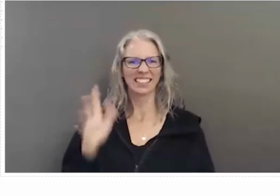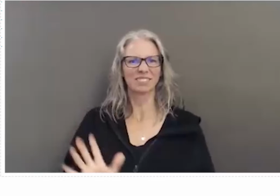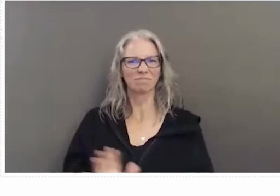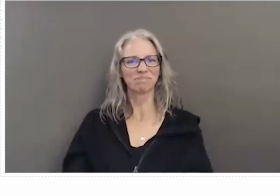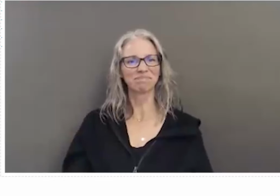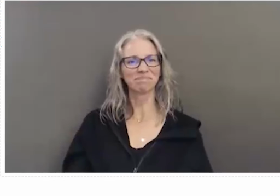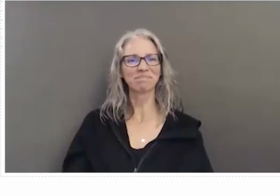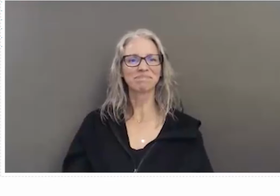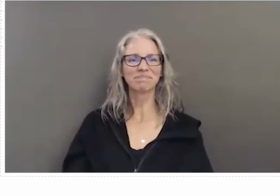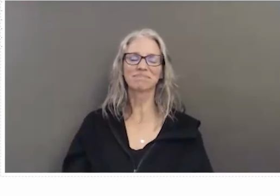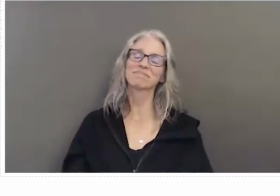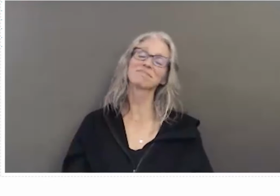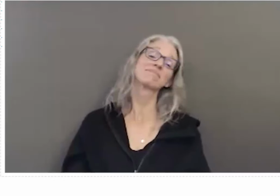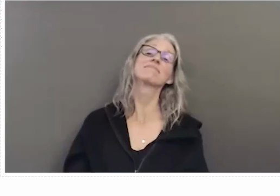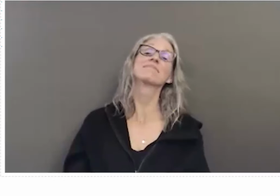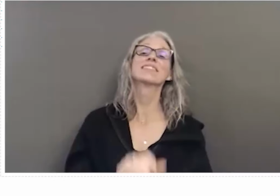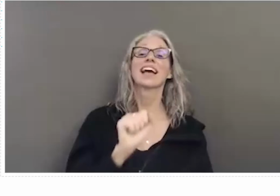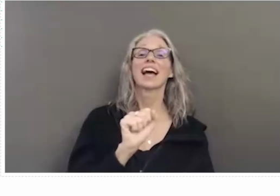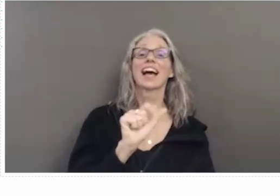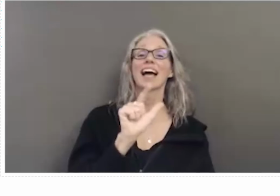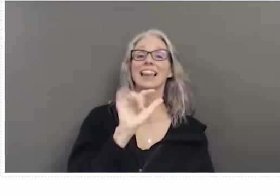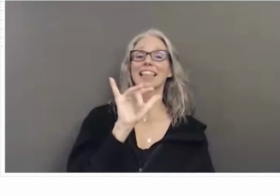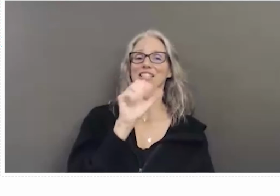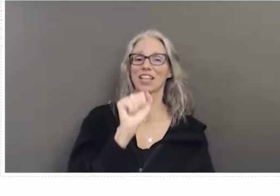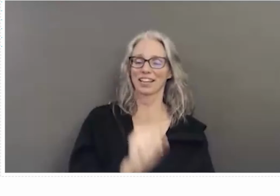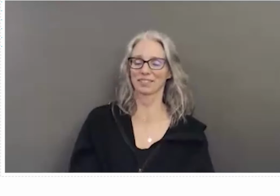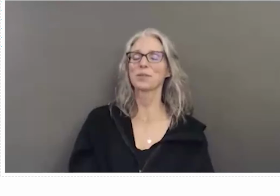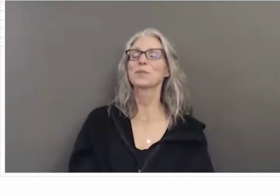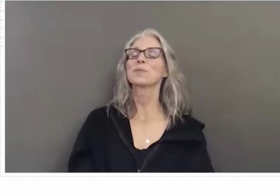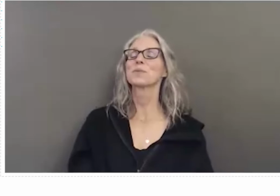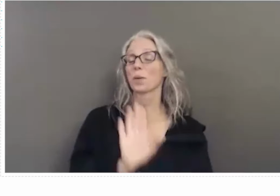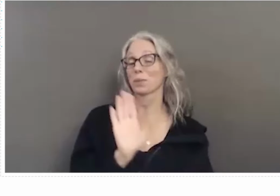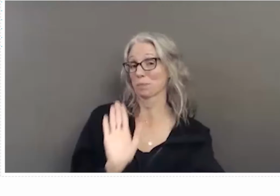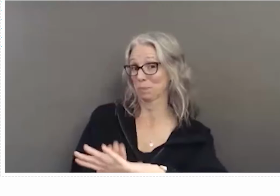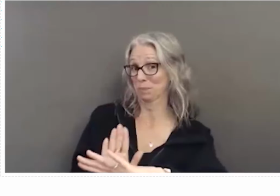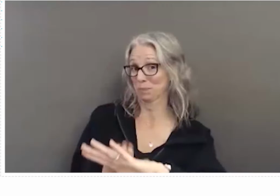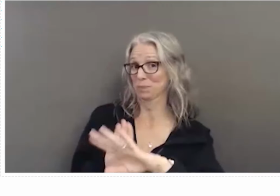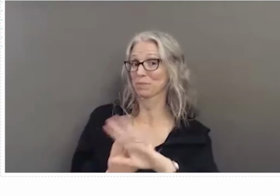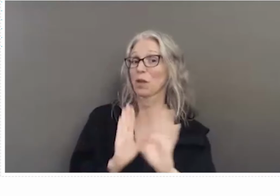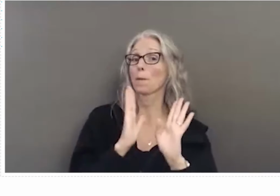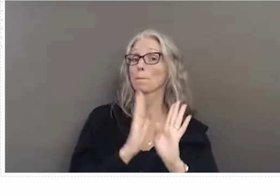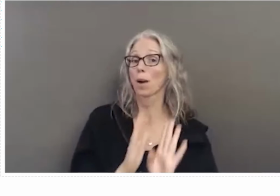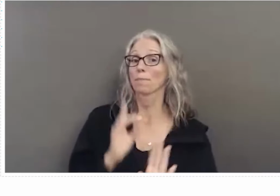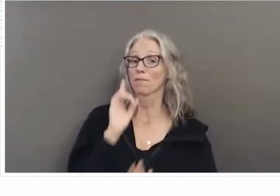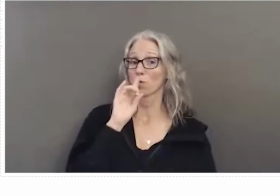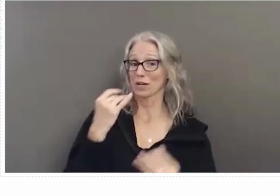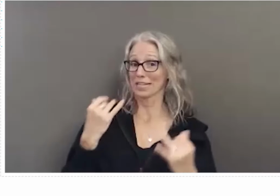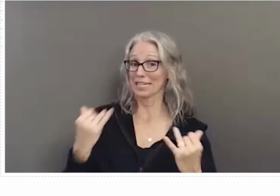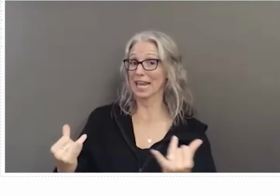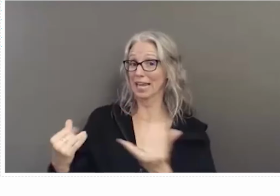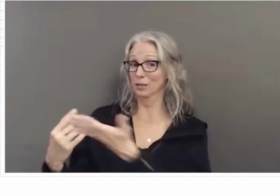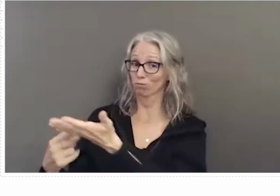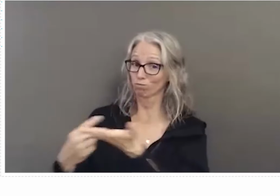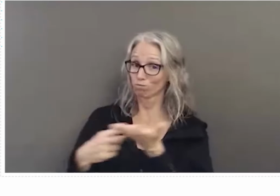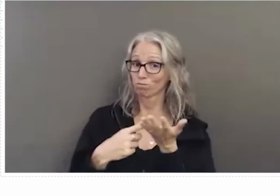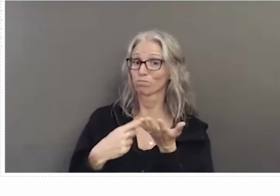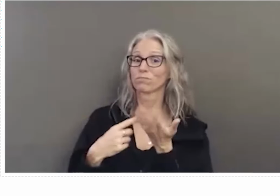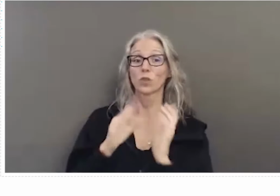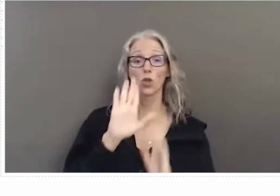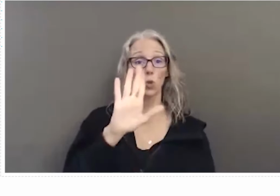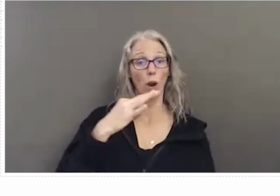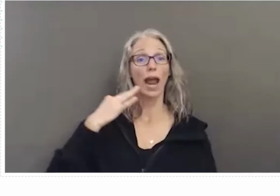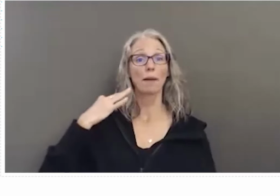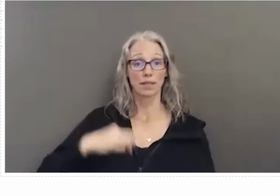And I will say, so in prep for this conversation, I did read over that application. And